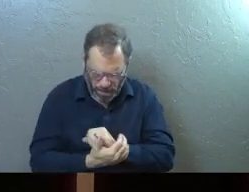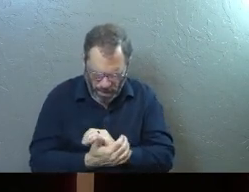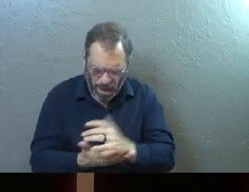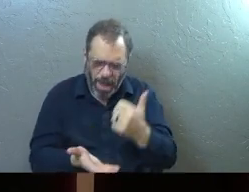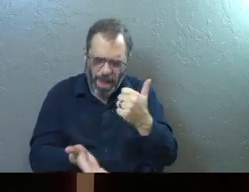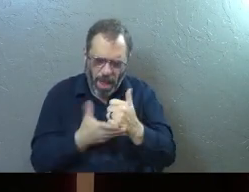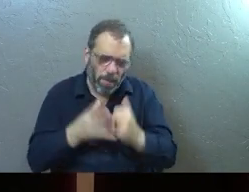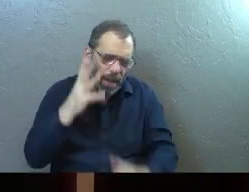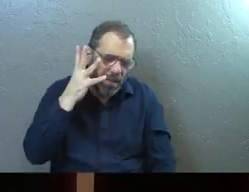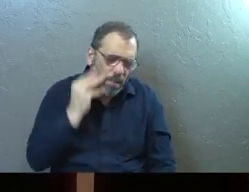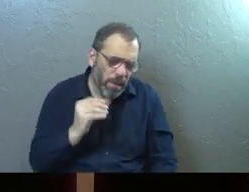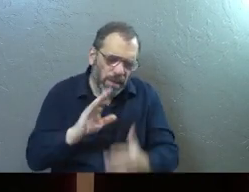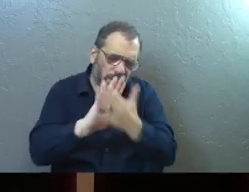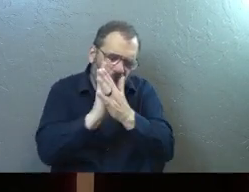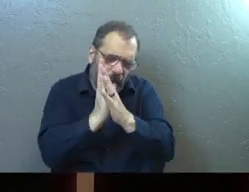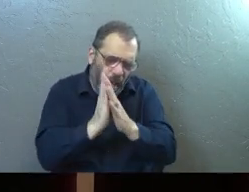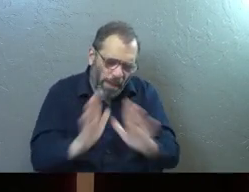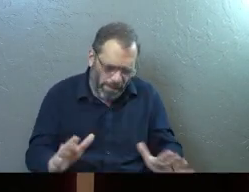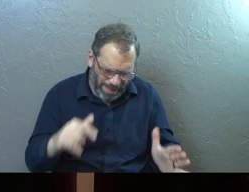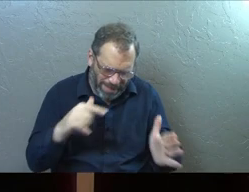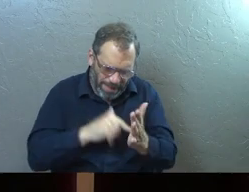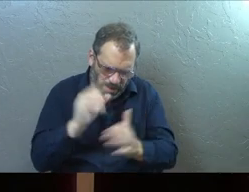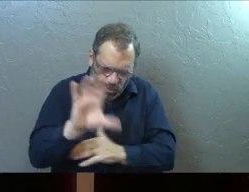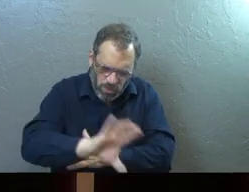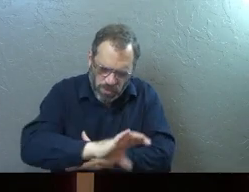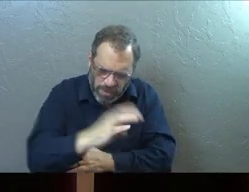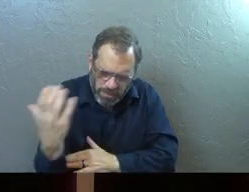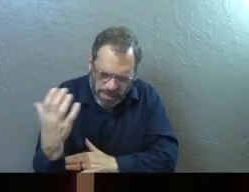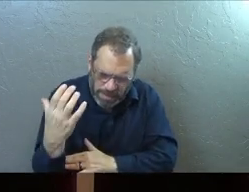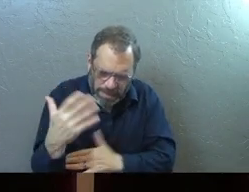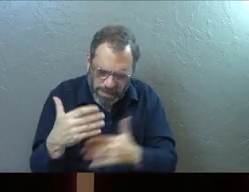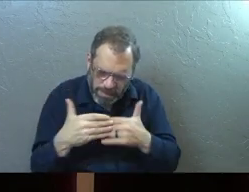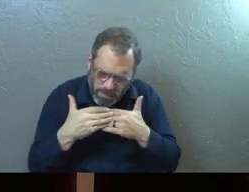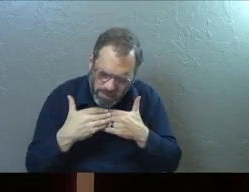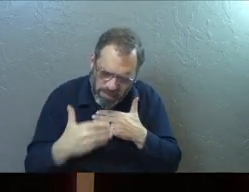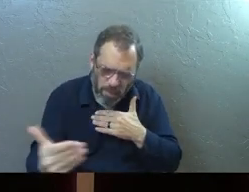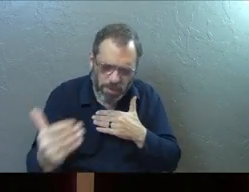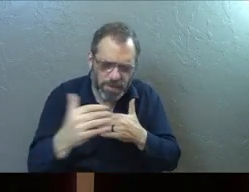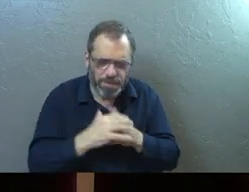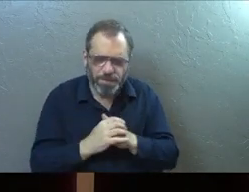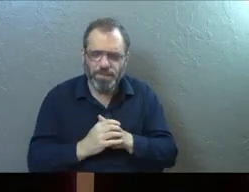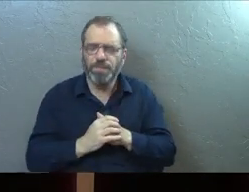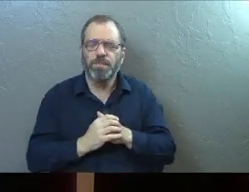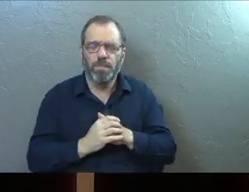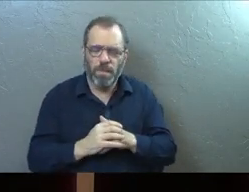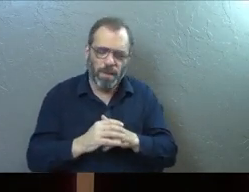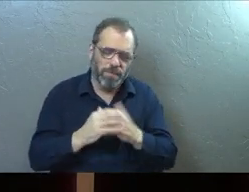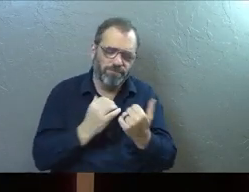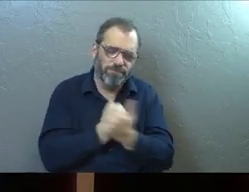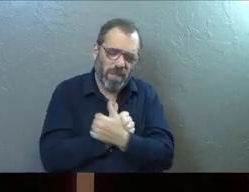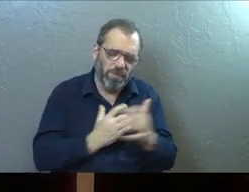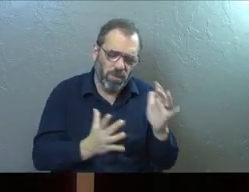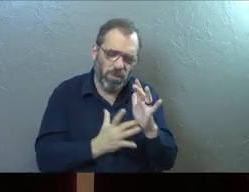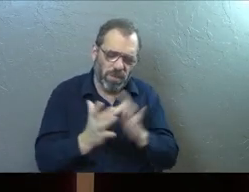And help us to experience that peace this Christmas and moving forward. We love you,